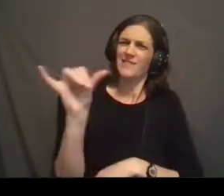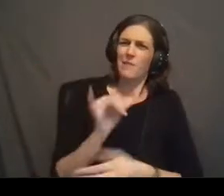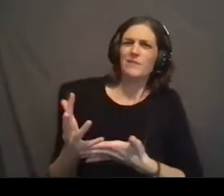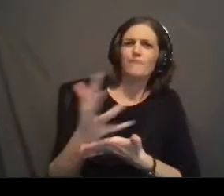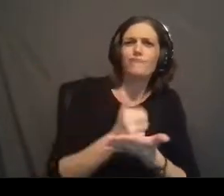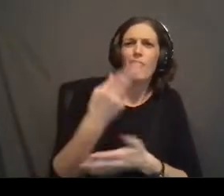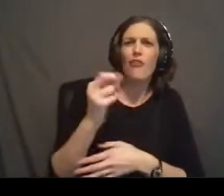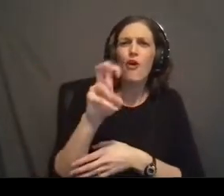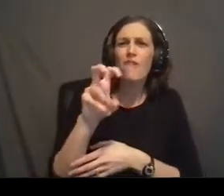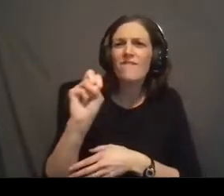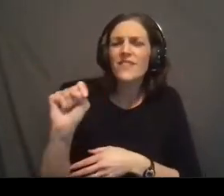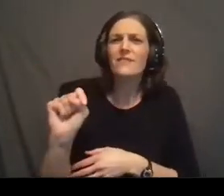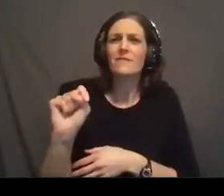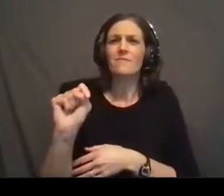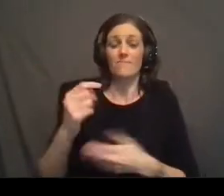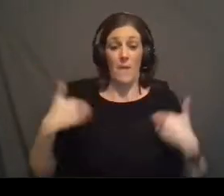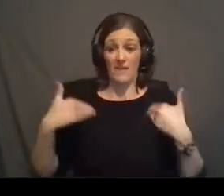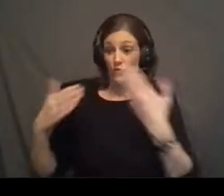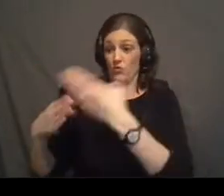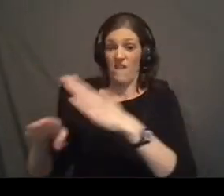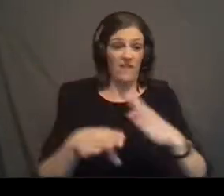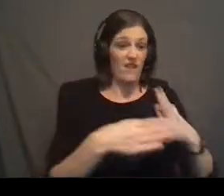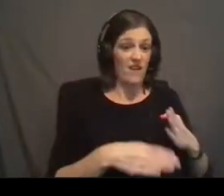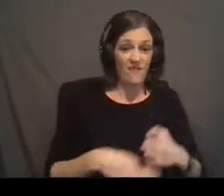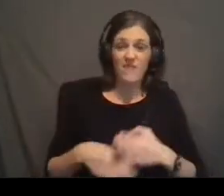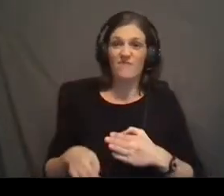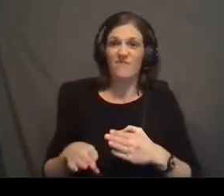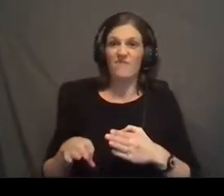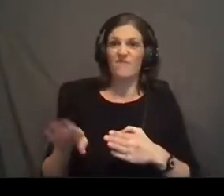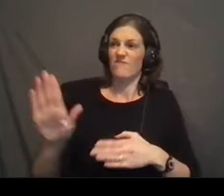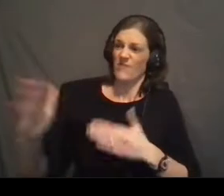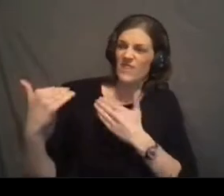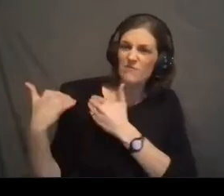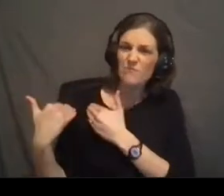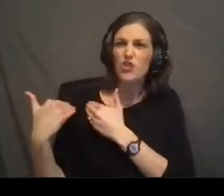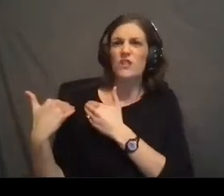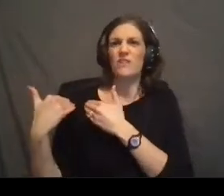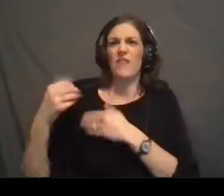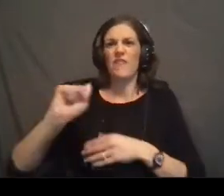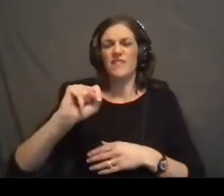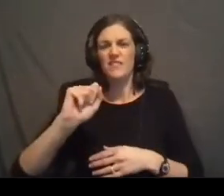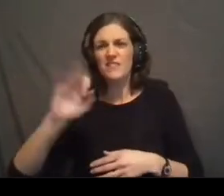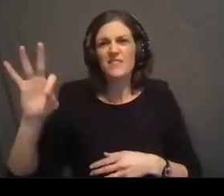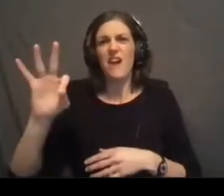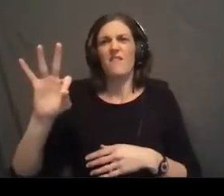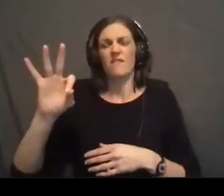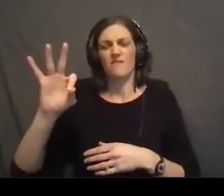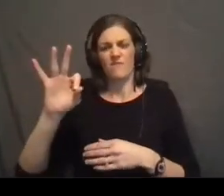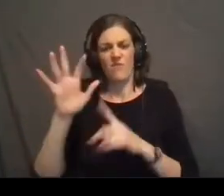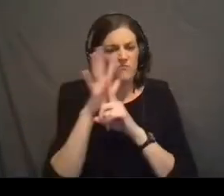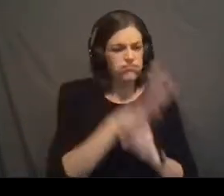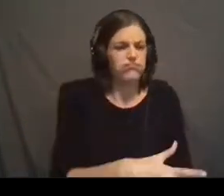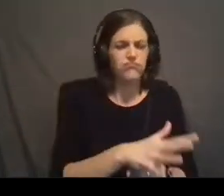as they are glad when they divide the spoil. For the yoke of his burden and the staff for his shoulder, the rod of his oppressor, you